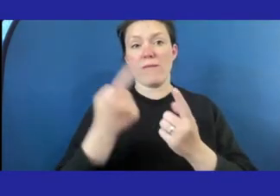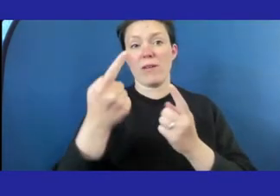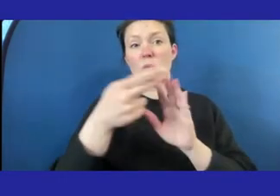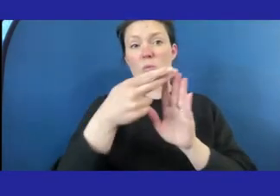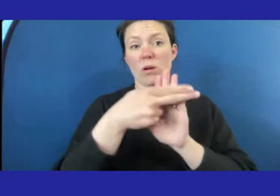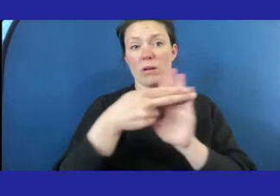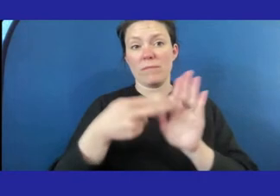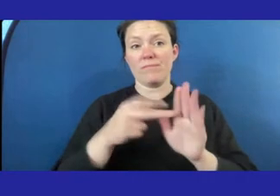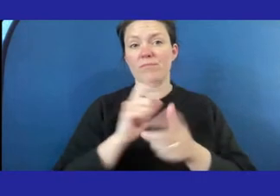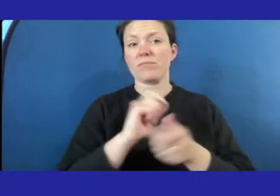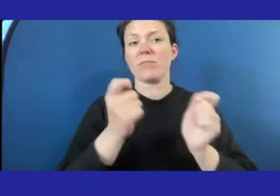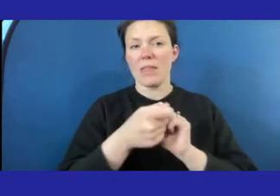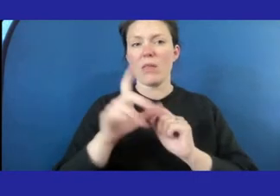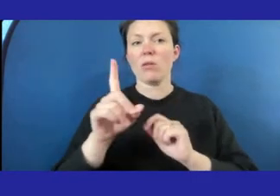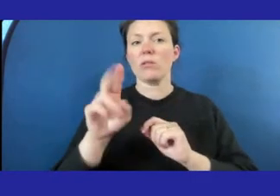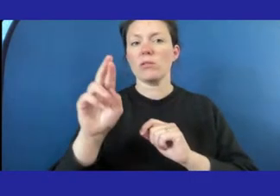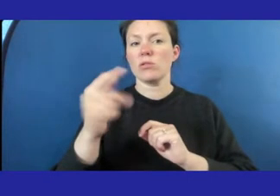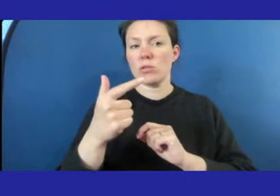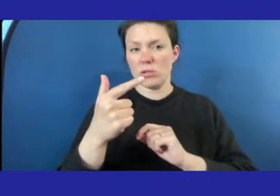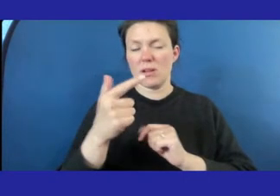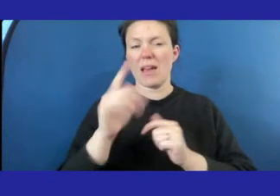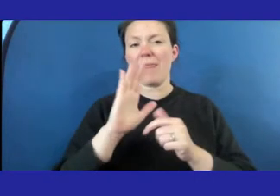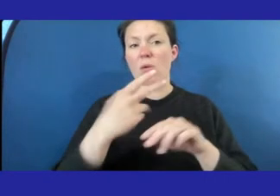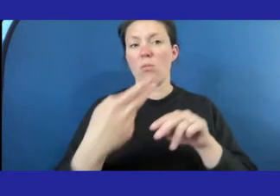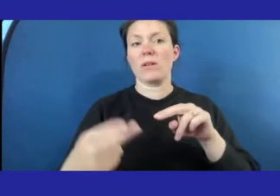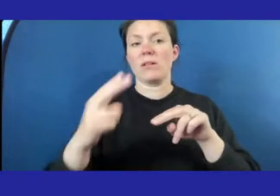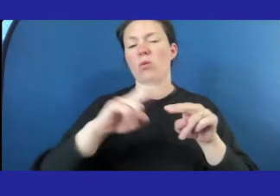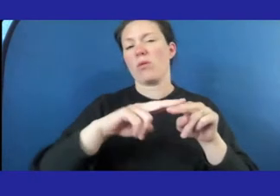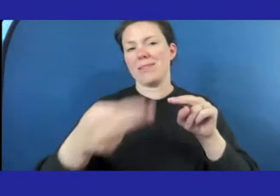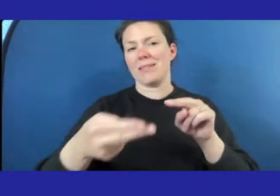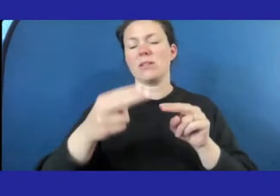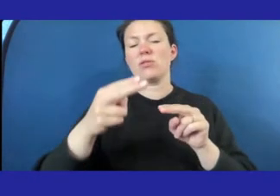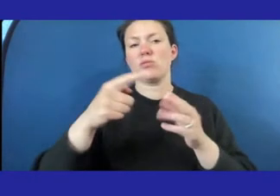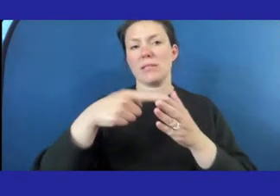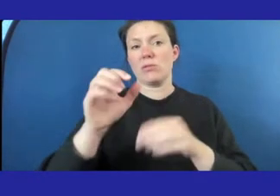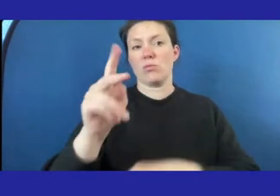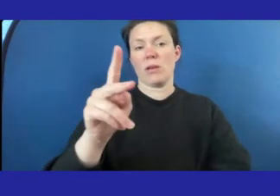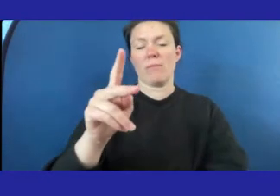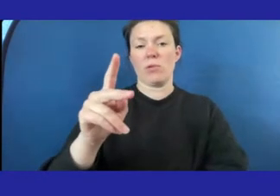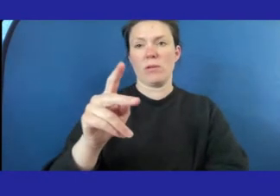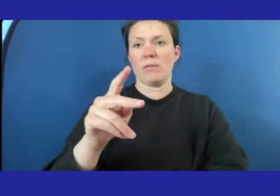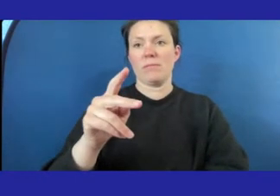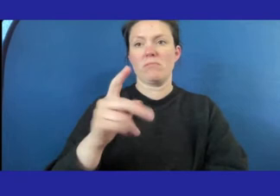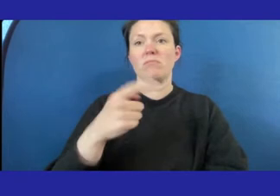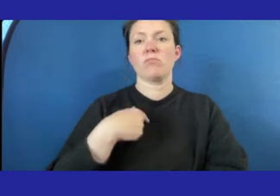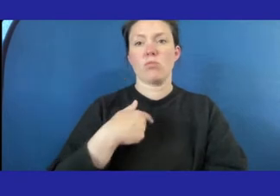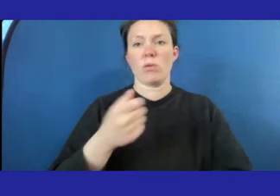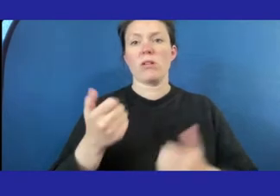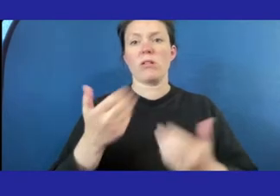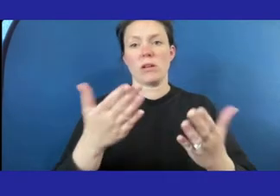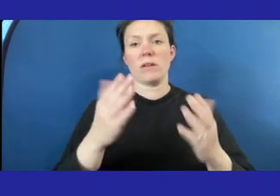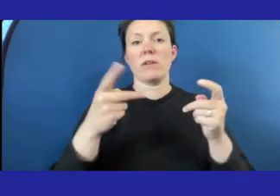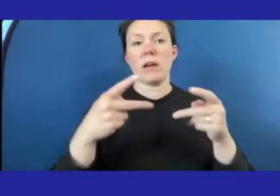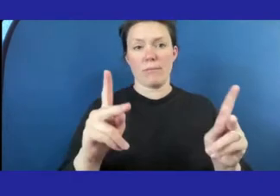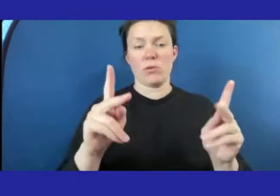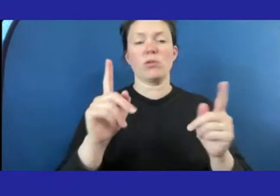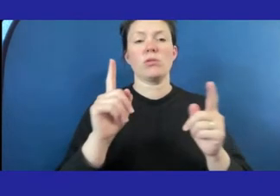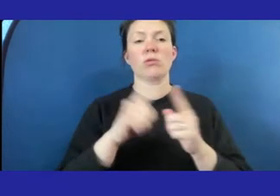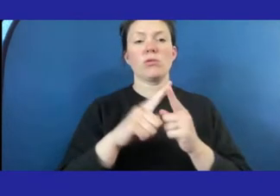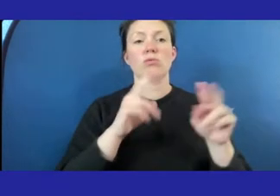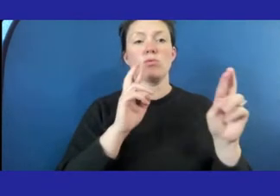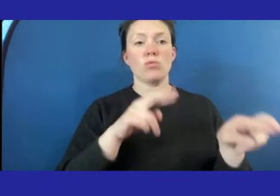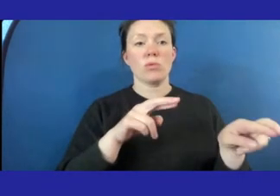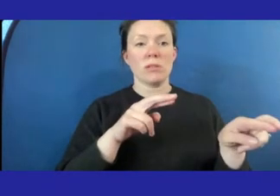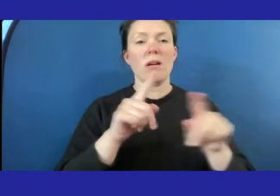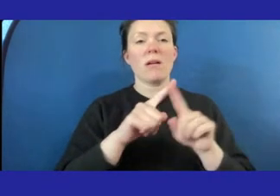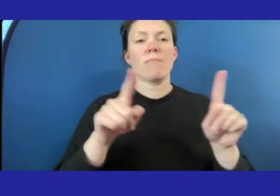which changes the DRG and decreases the reimbursement. We are given the opportunity to response.